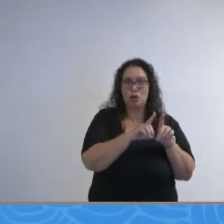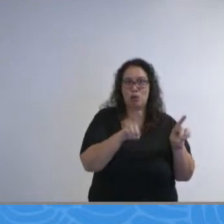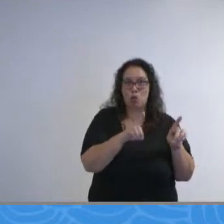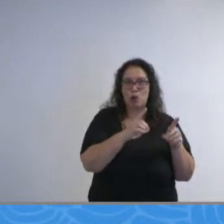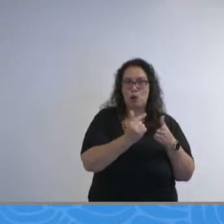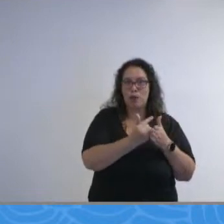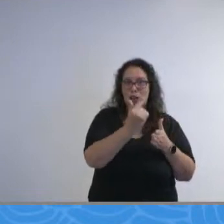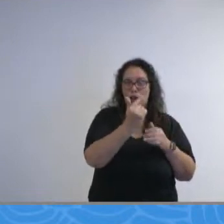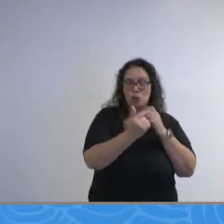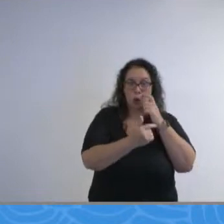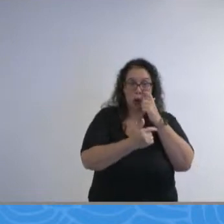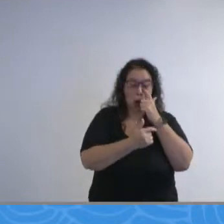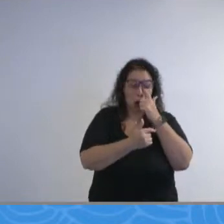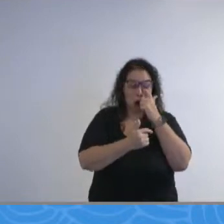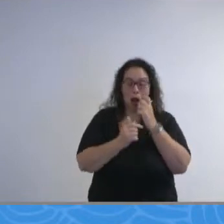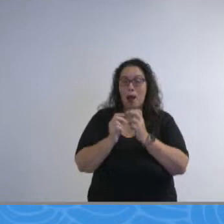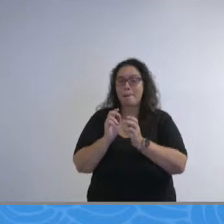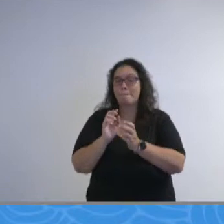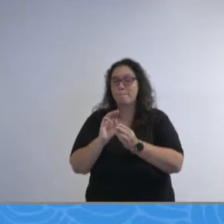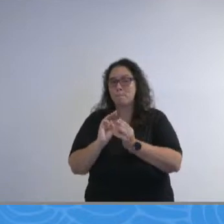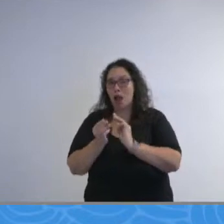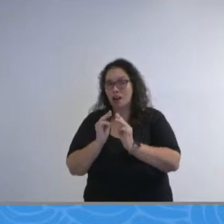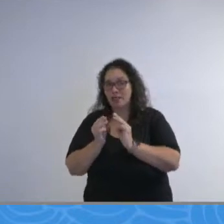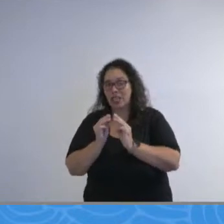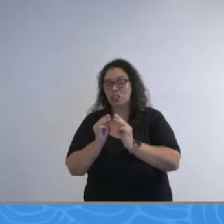Modification changes the curriculum,